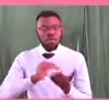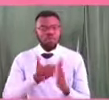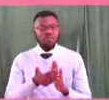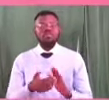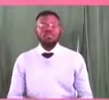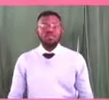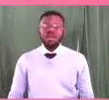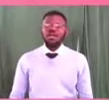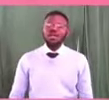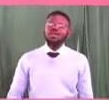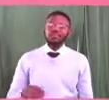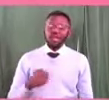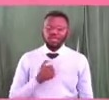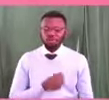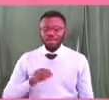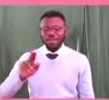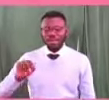Insurance Fund,